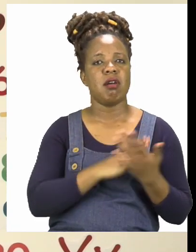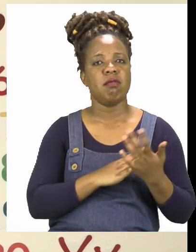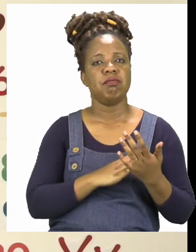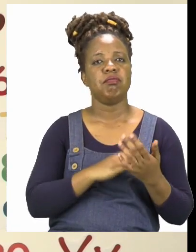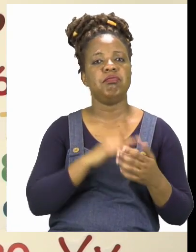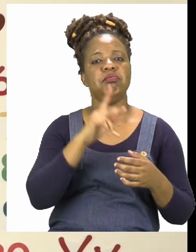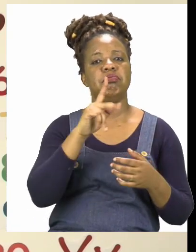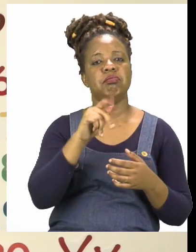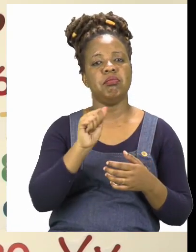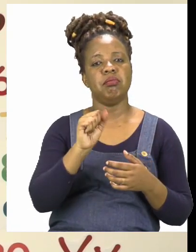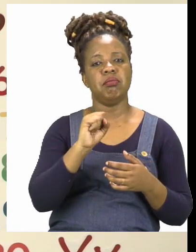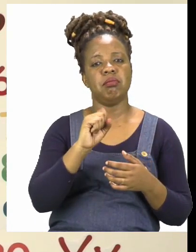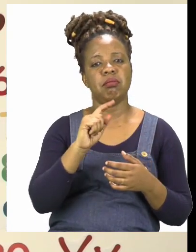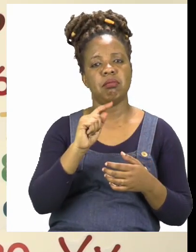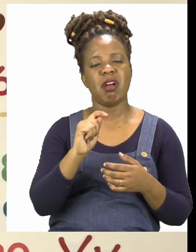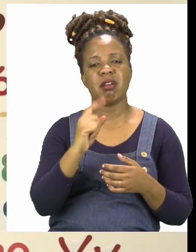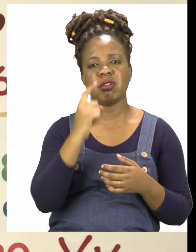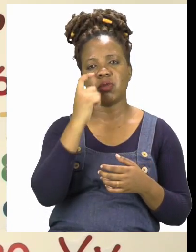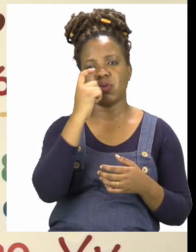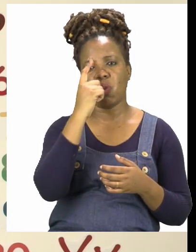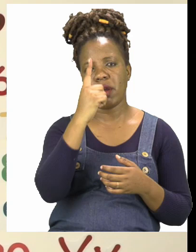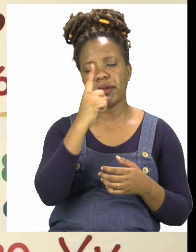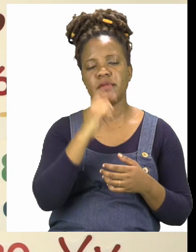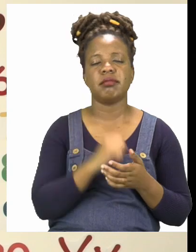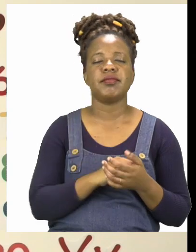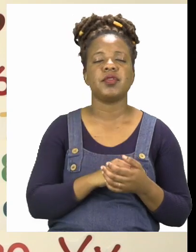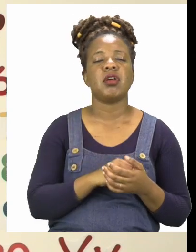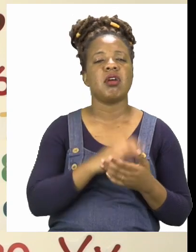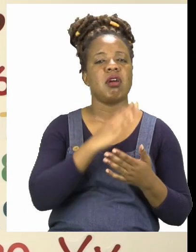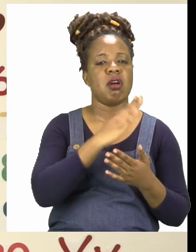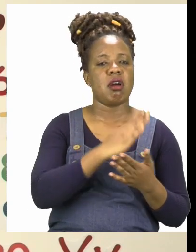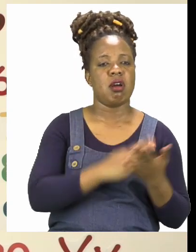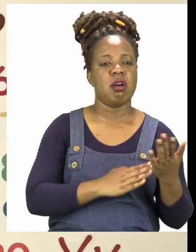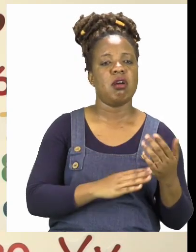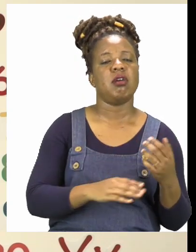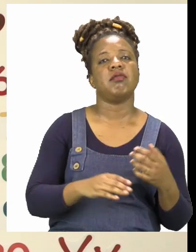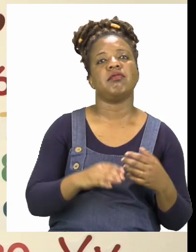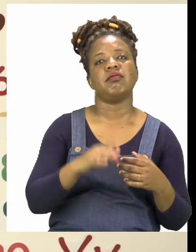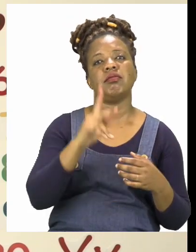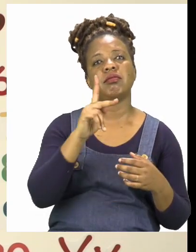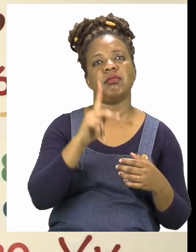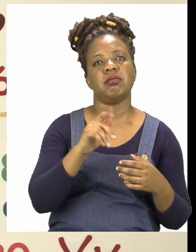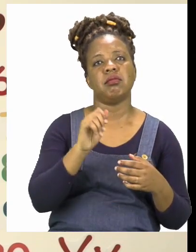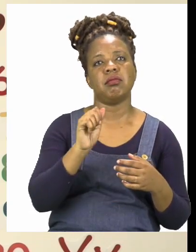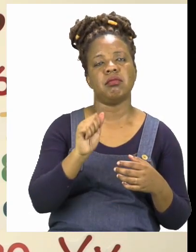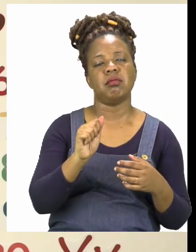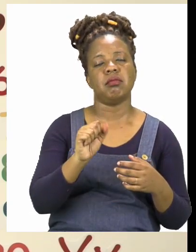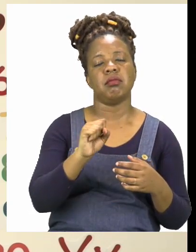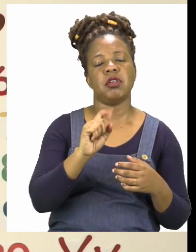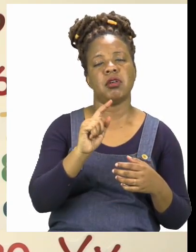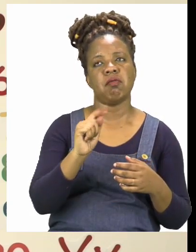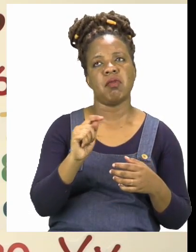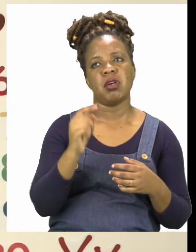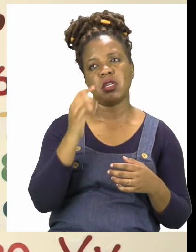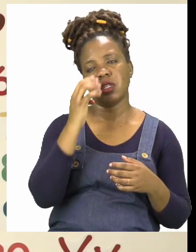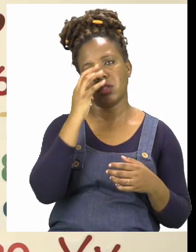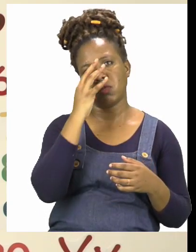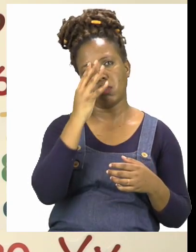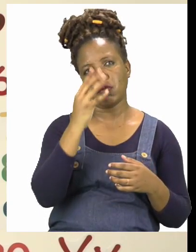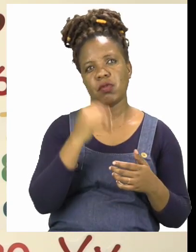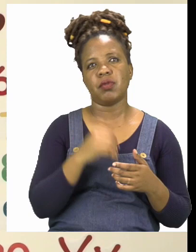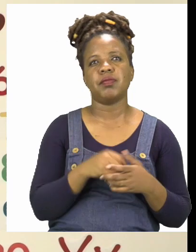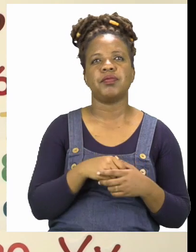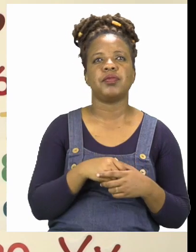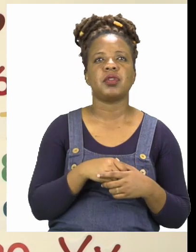half past 4. Let me see, there we go, excuse me. Half